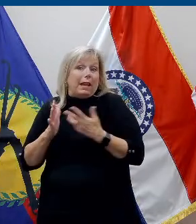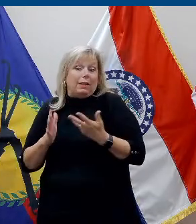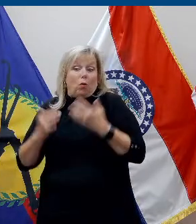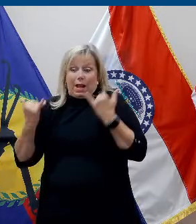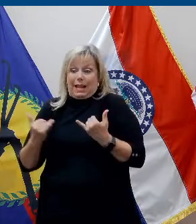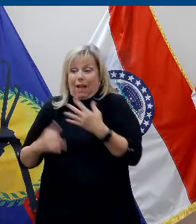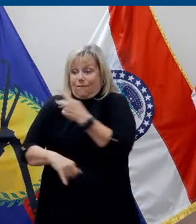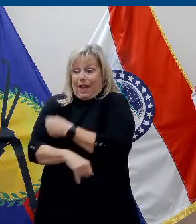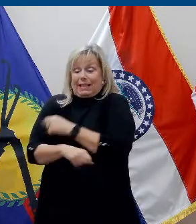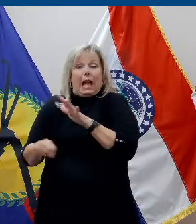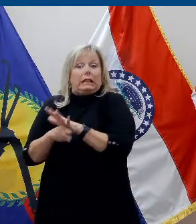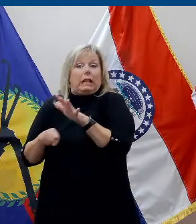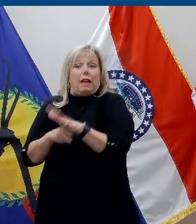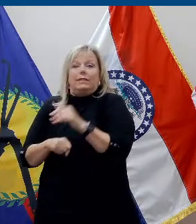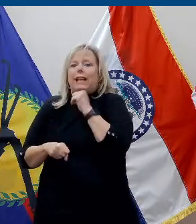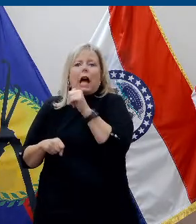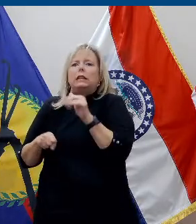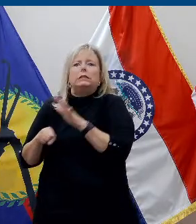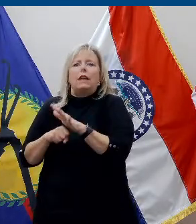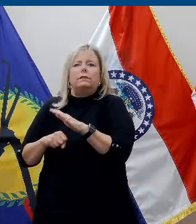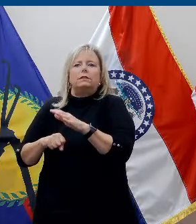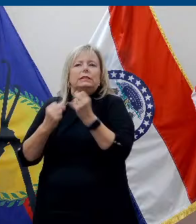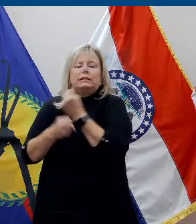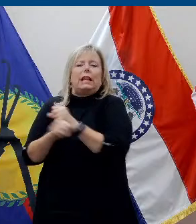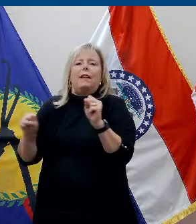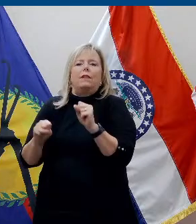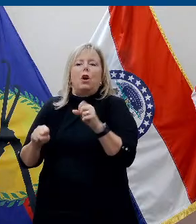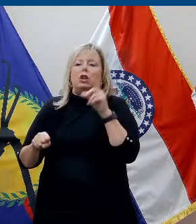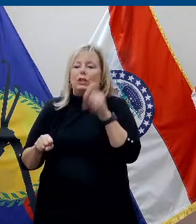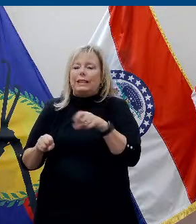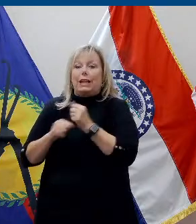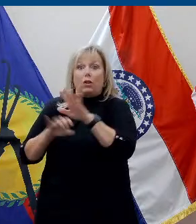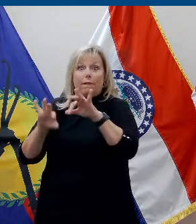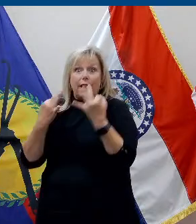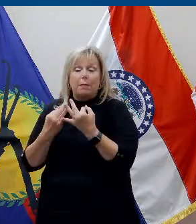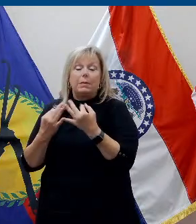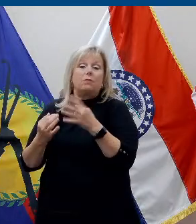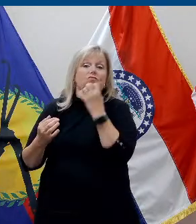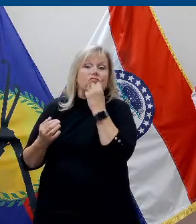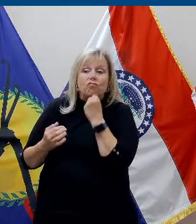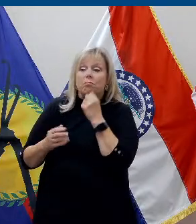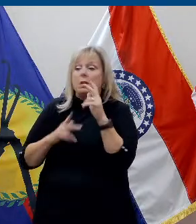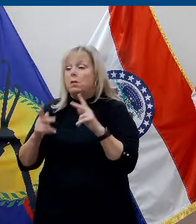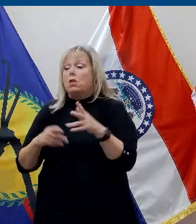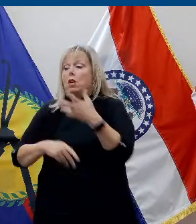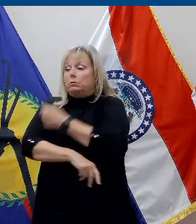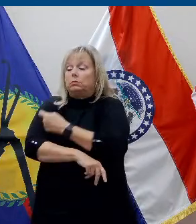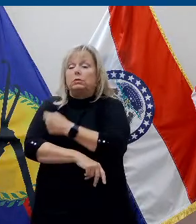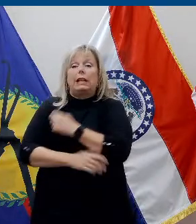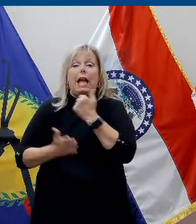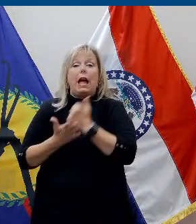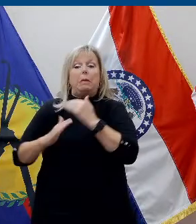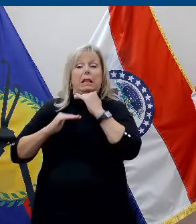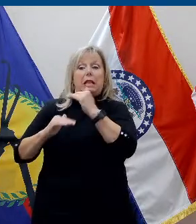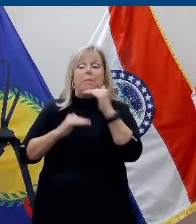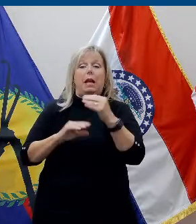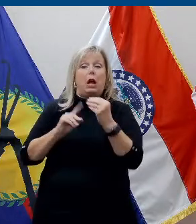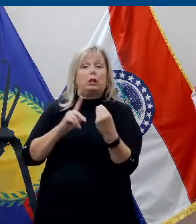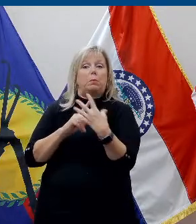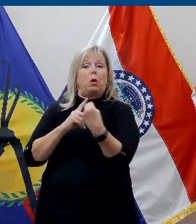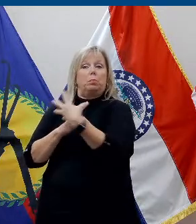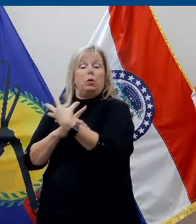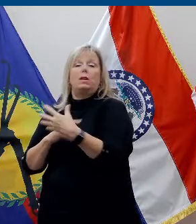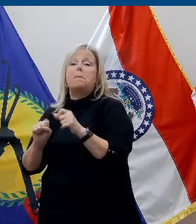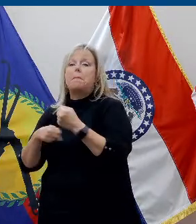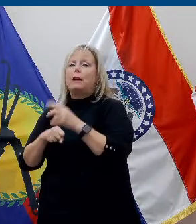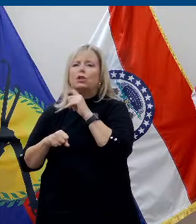current level of community transmission. You need to get your loved ones vaccinated to care to minimize your exposures to people by masking and making sure that you